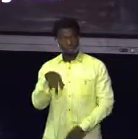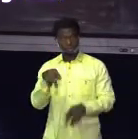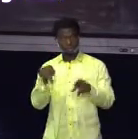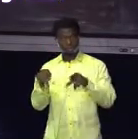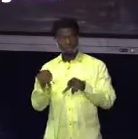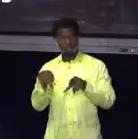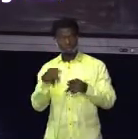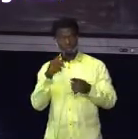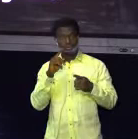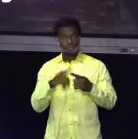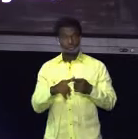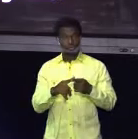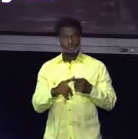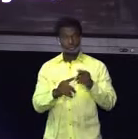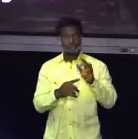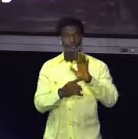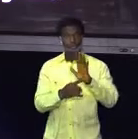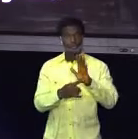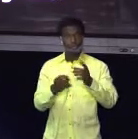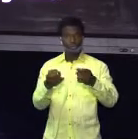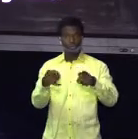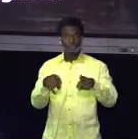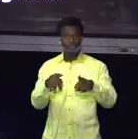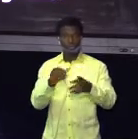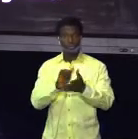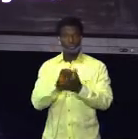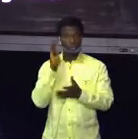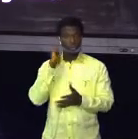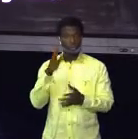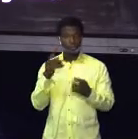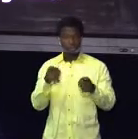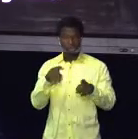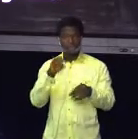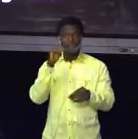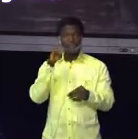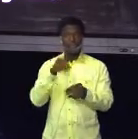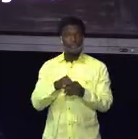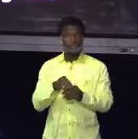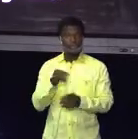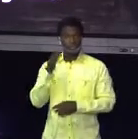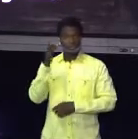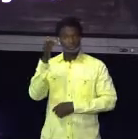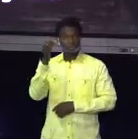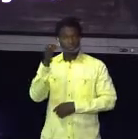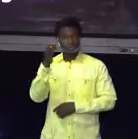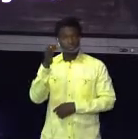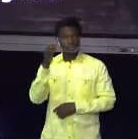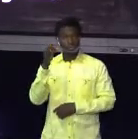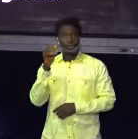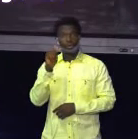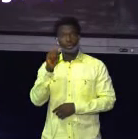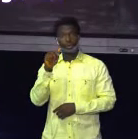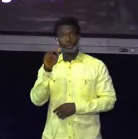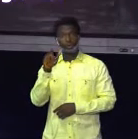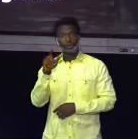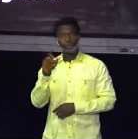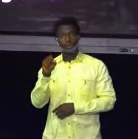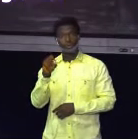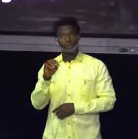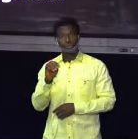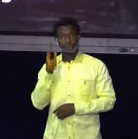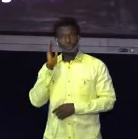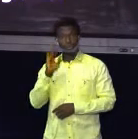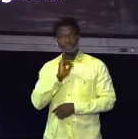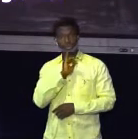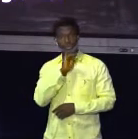for any person to indicate events that is going to happen in the future. Also, will